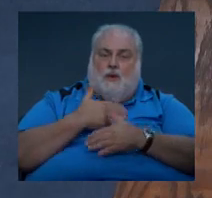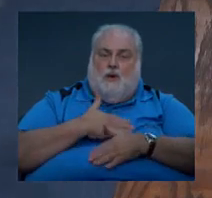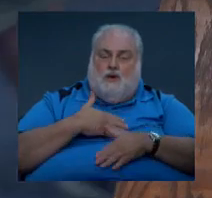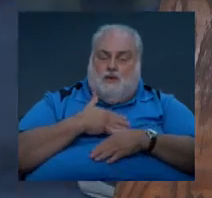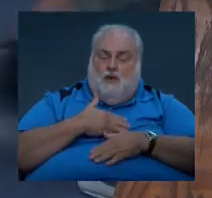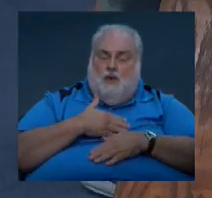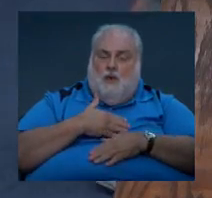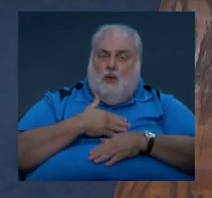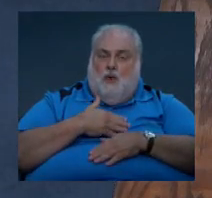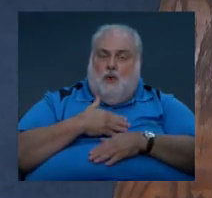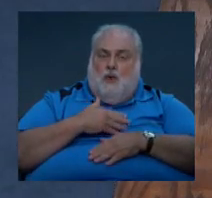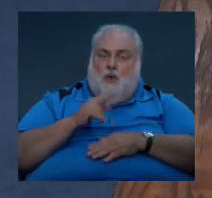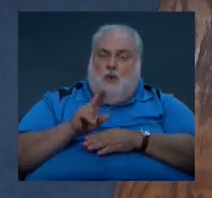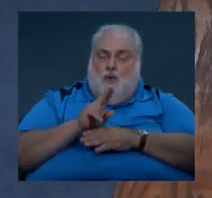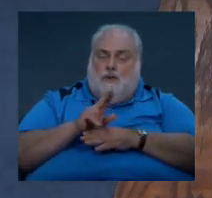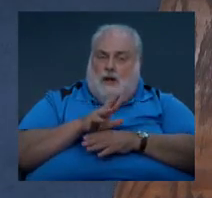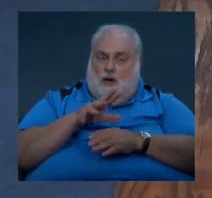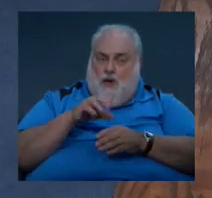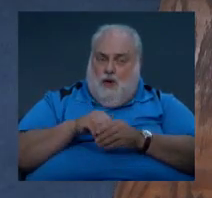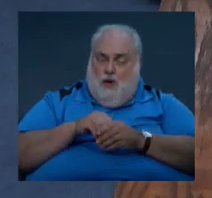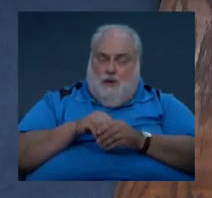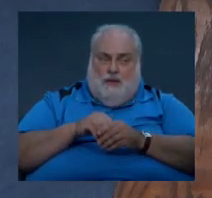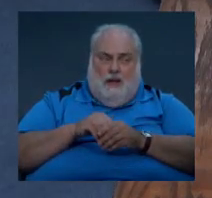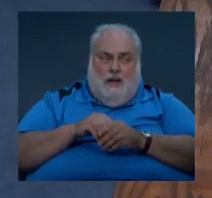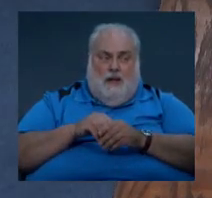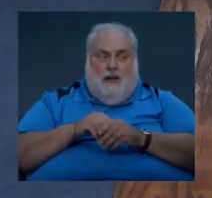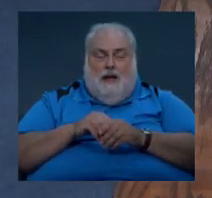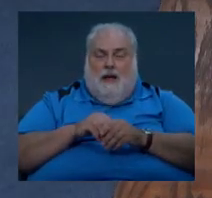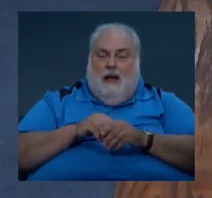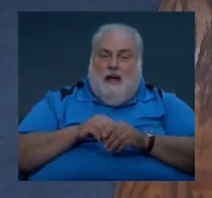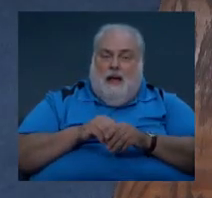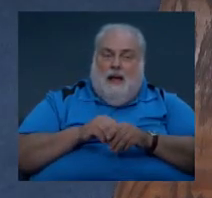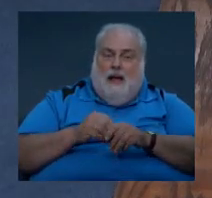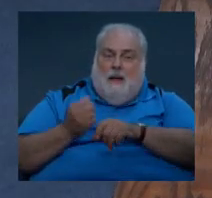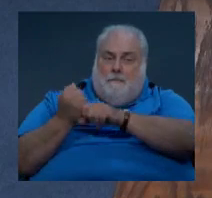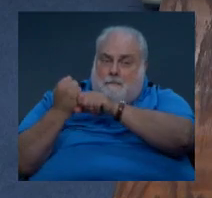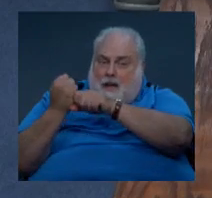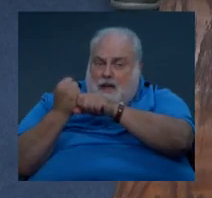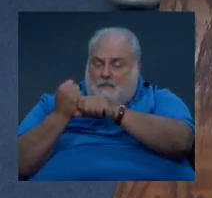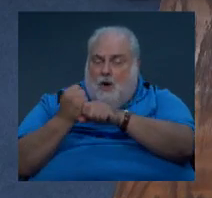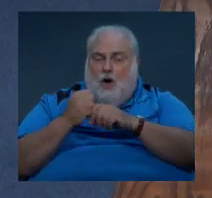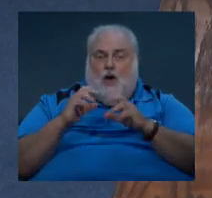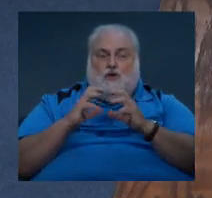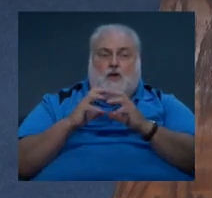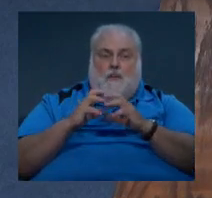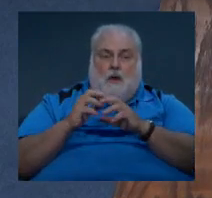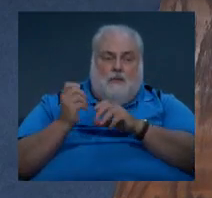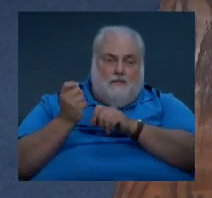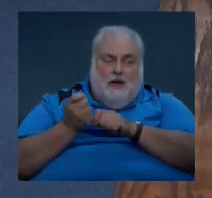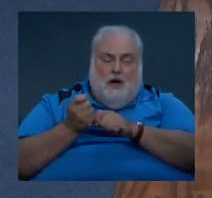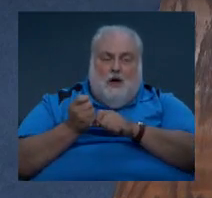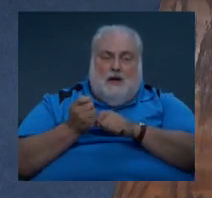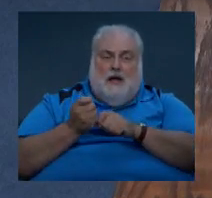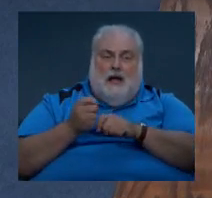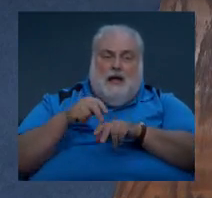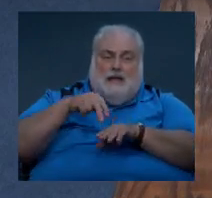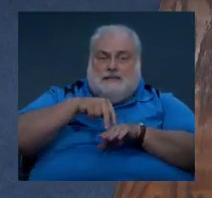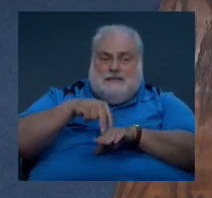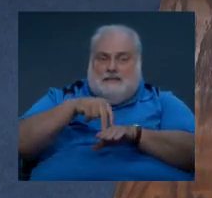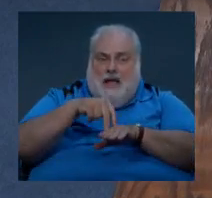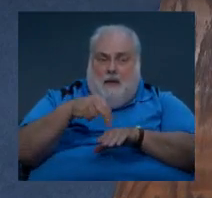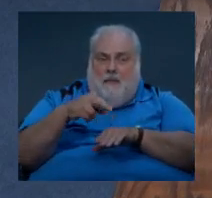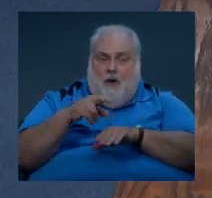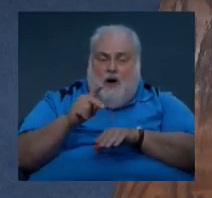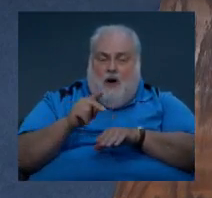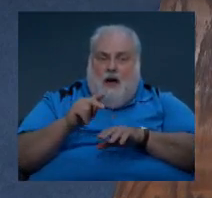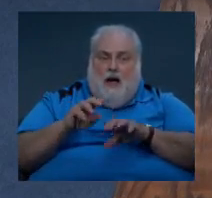uses, and this includes potentially a baseball and softball fields, skate park, climbing wall,